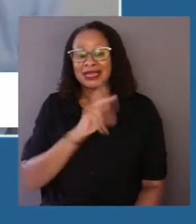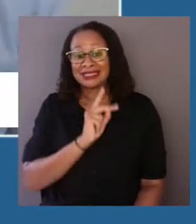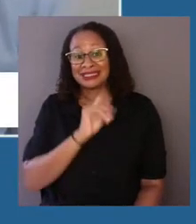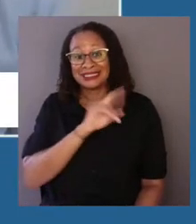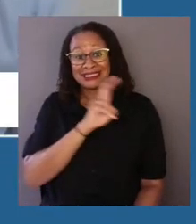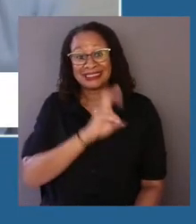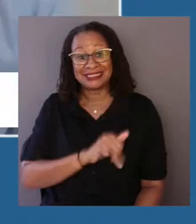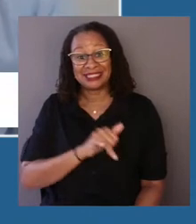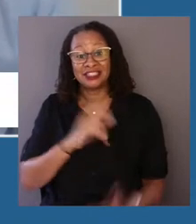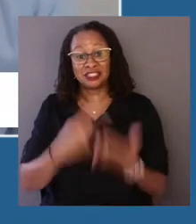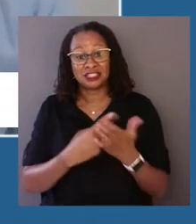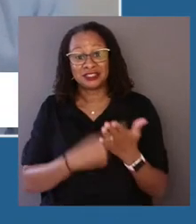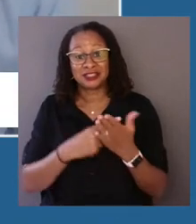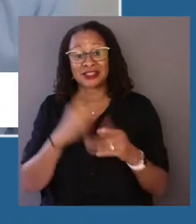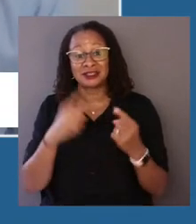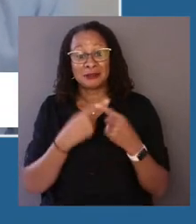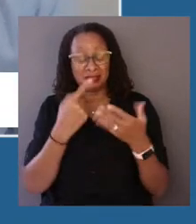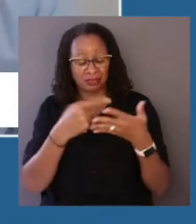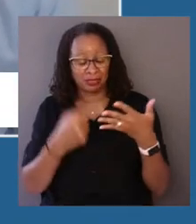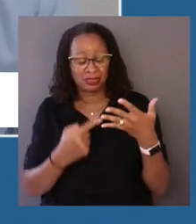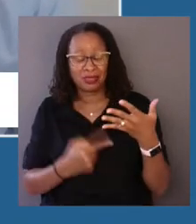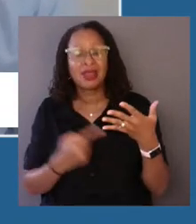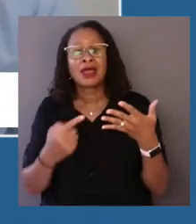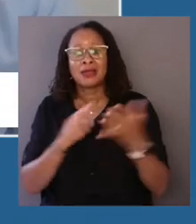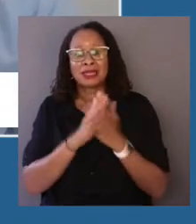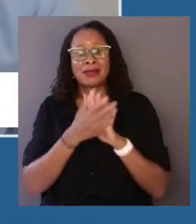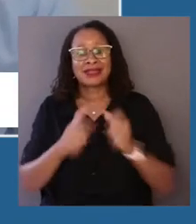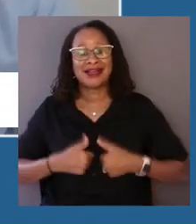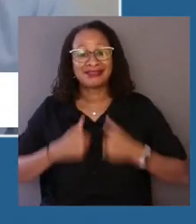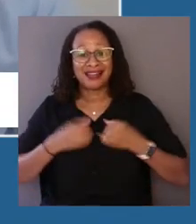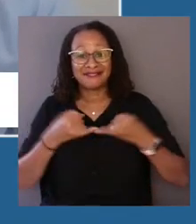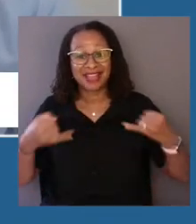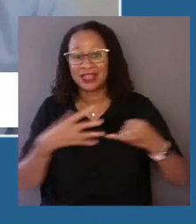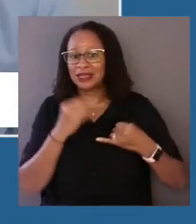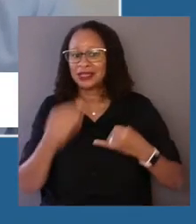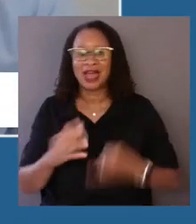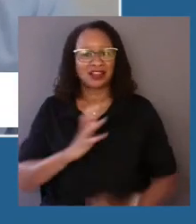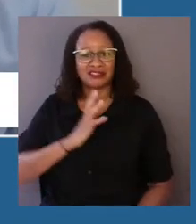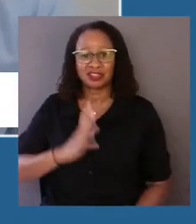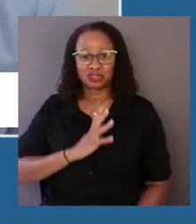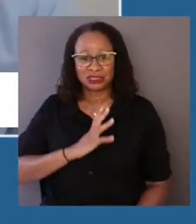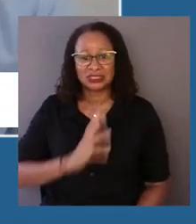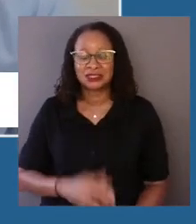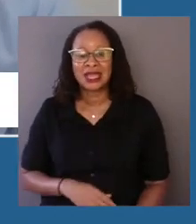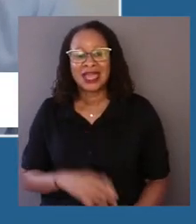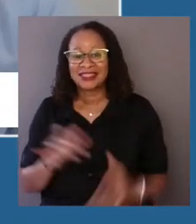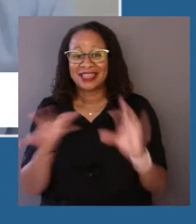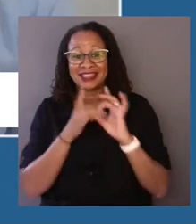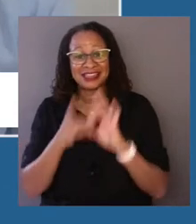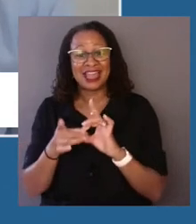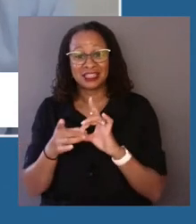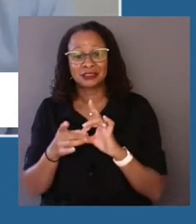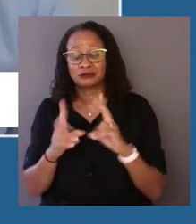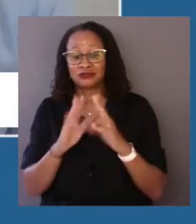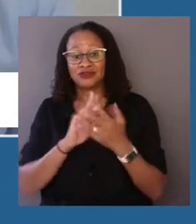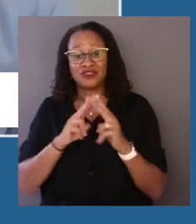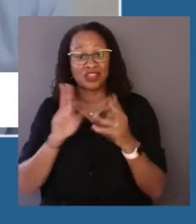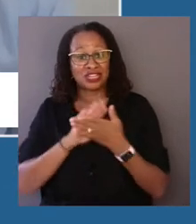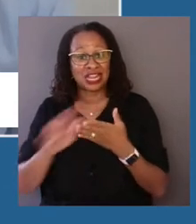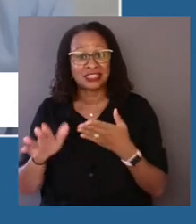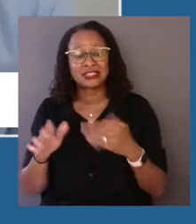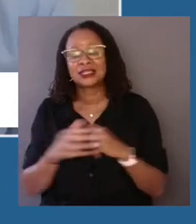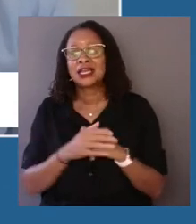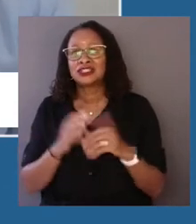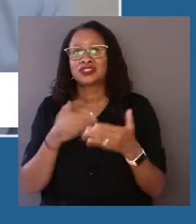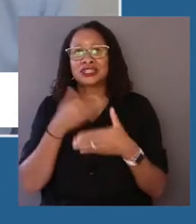a lifeline, not a luxury, and that actually connects really nicely to the next thing I wanted to ask you about, which is a study